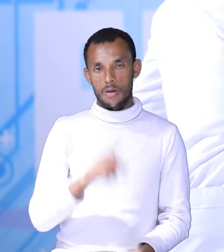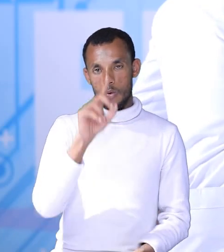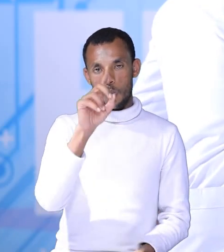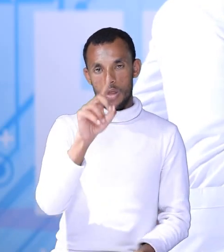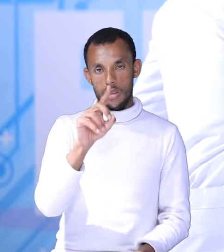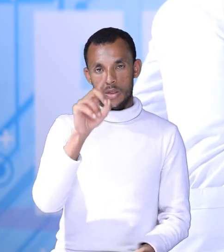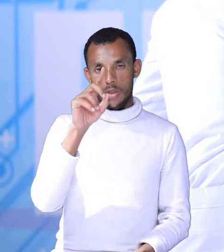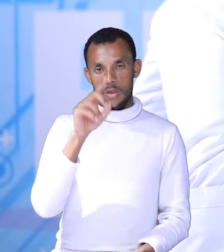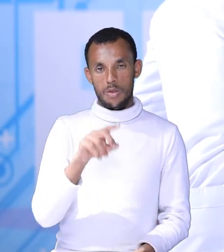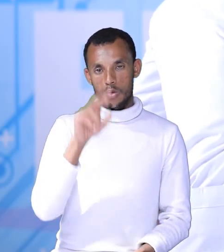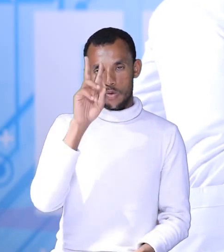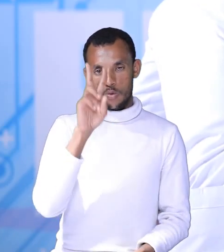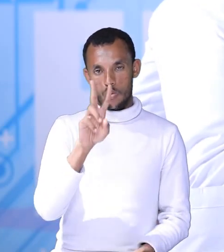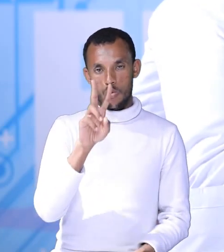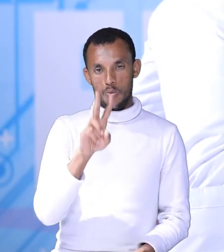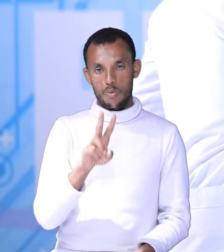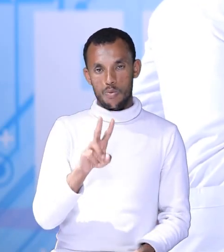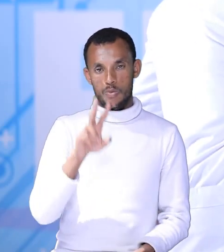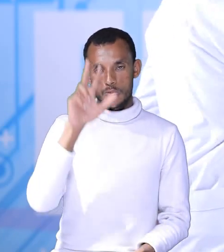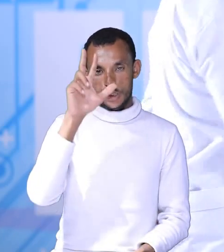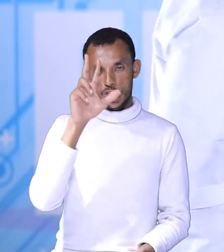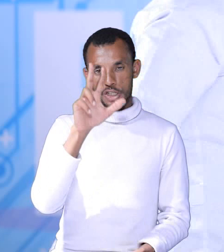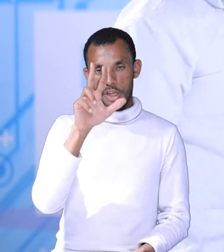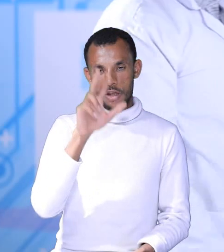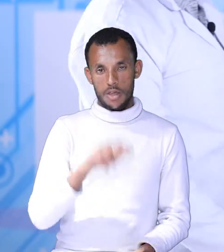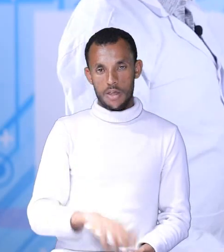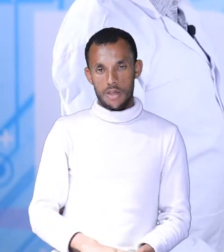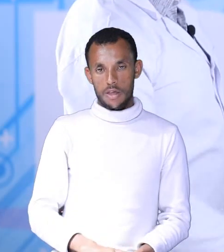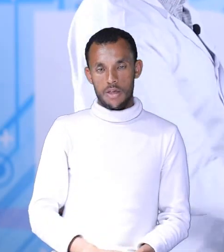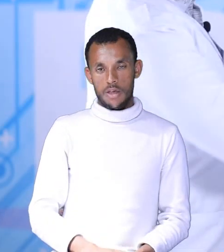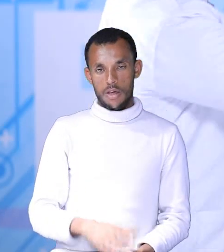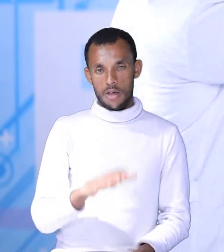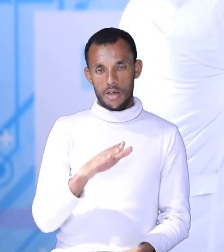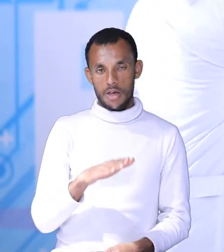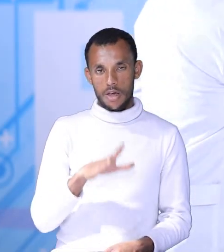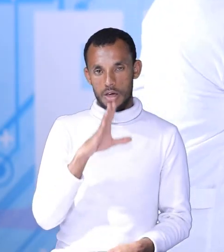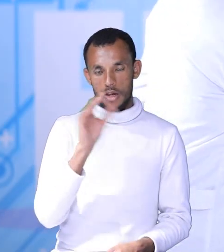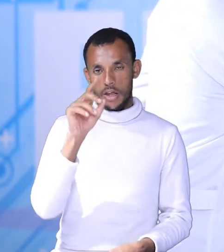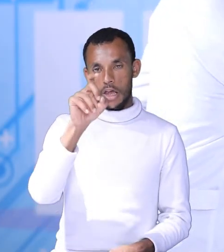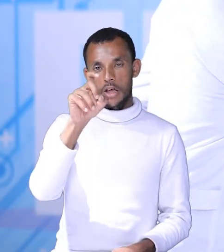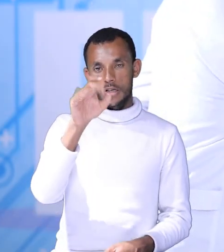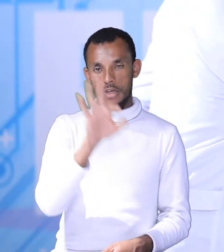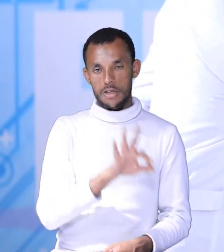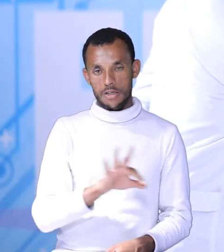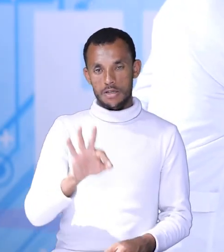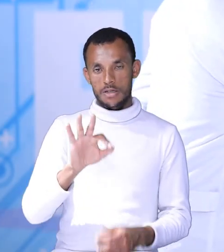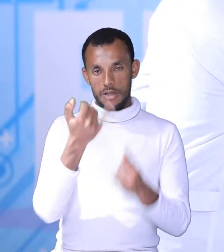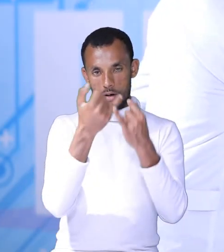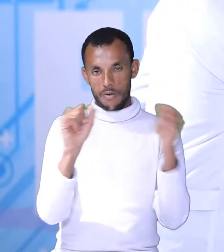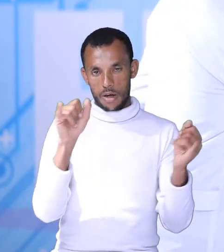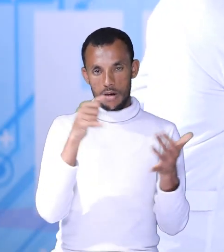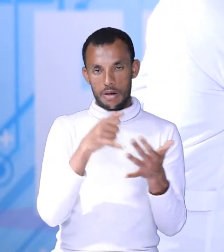1, 2, 3. On x-axis, let's divide it.